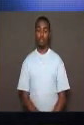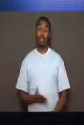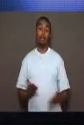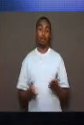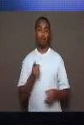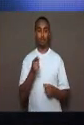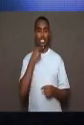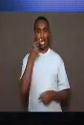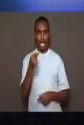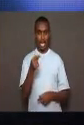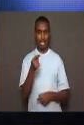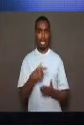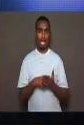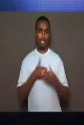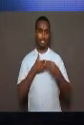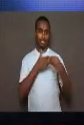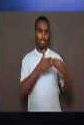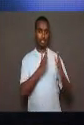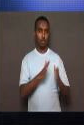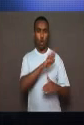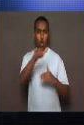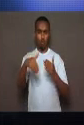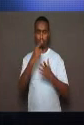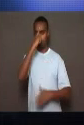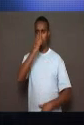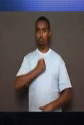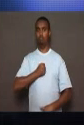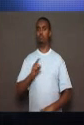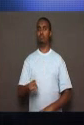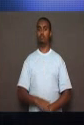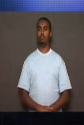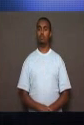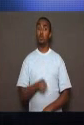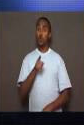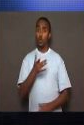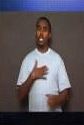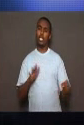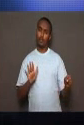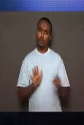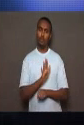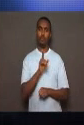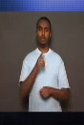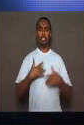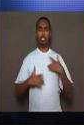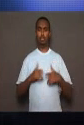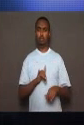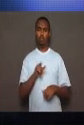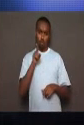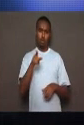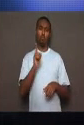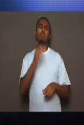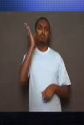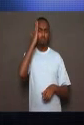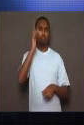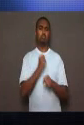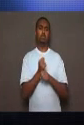Perhaps you said that leaders all need confidence. You need to feel like you know what you are doing